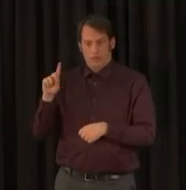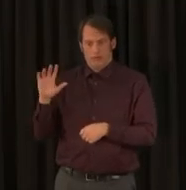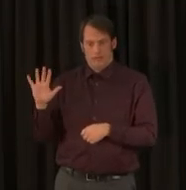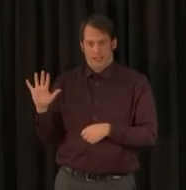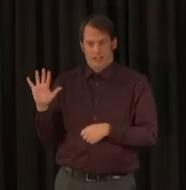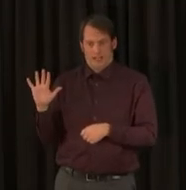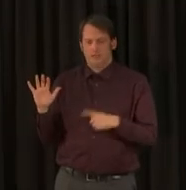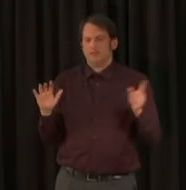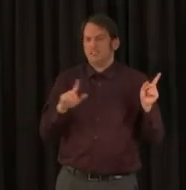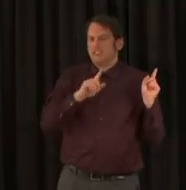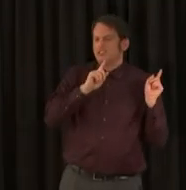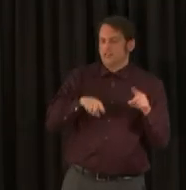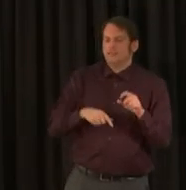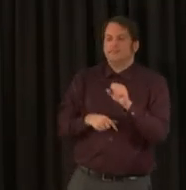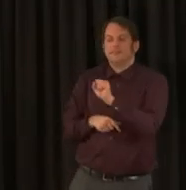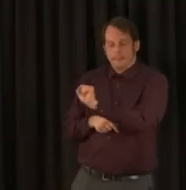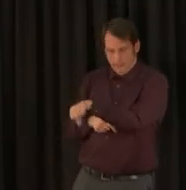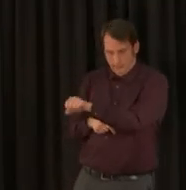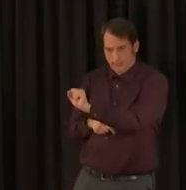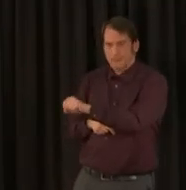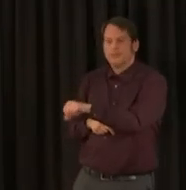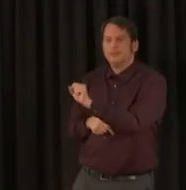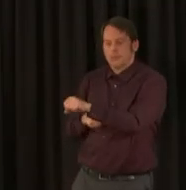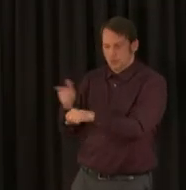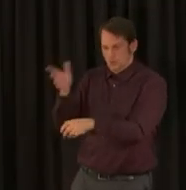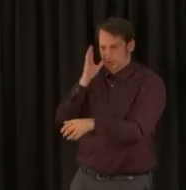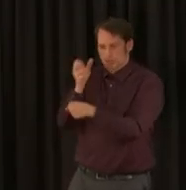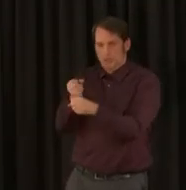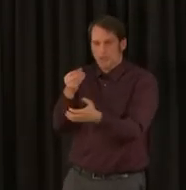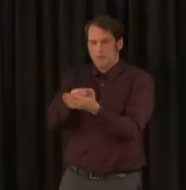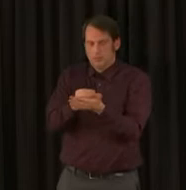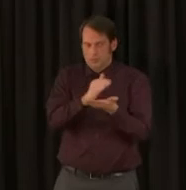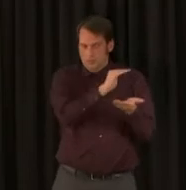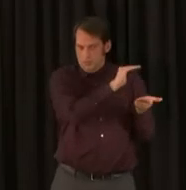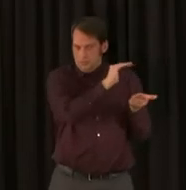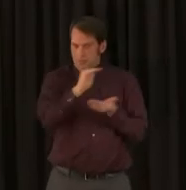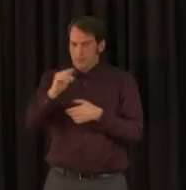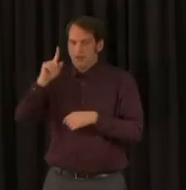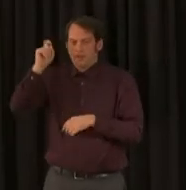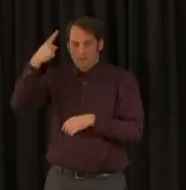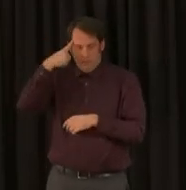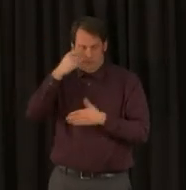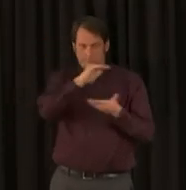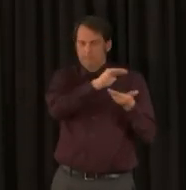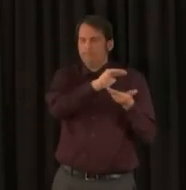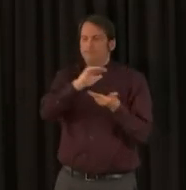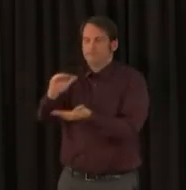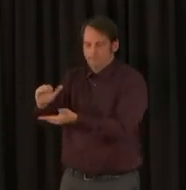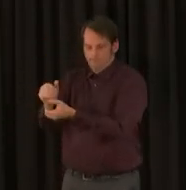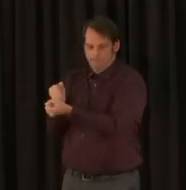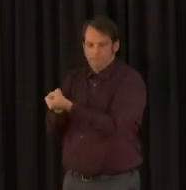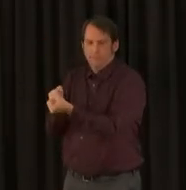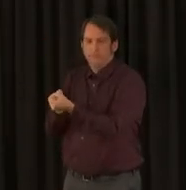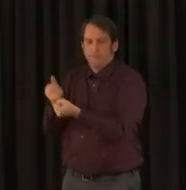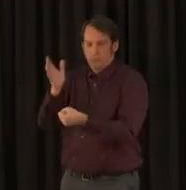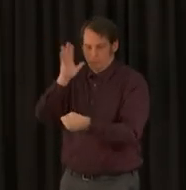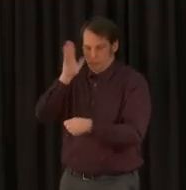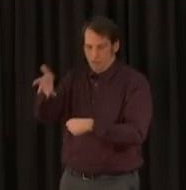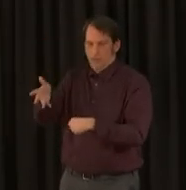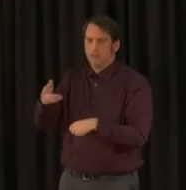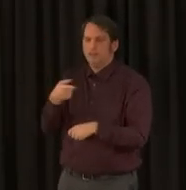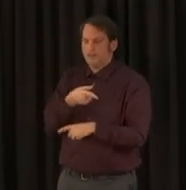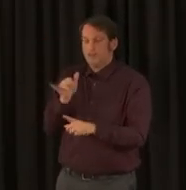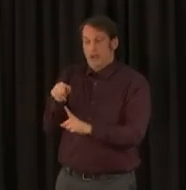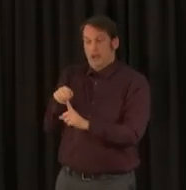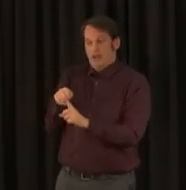of Columbia will receive funding from the federal government for rental assistance. And that